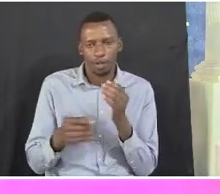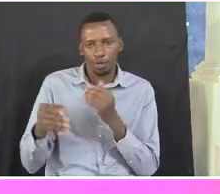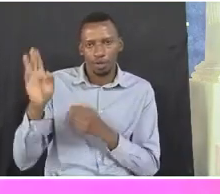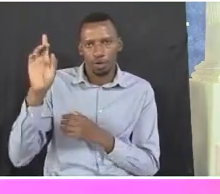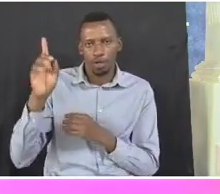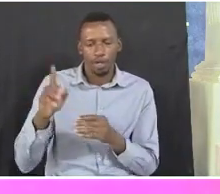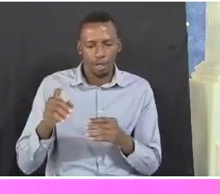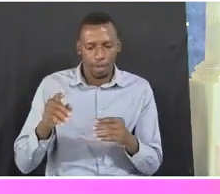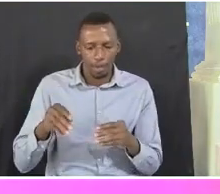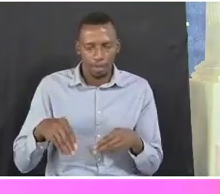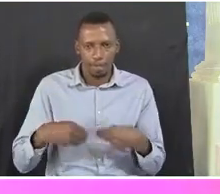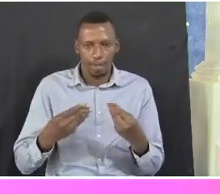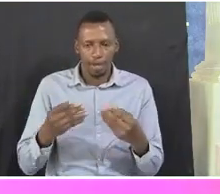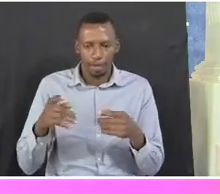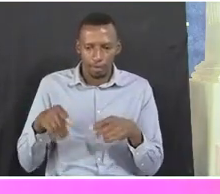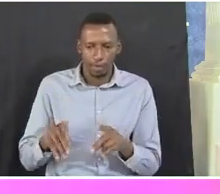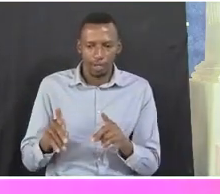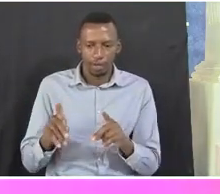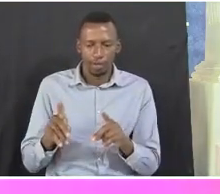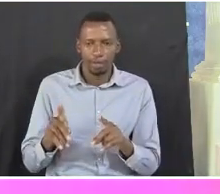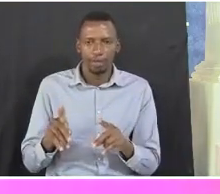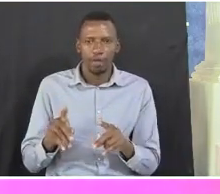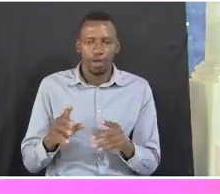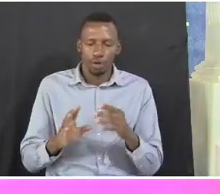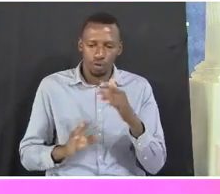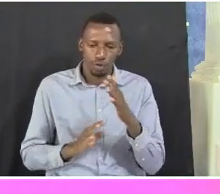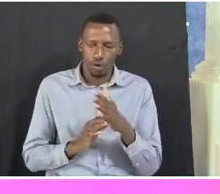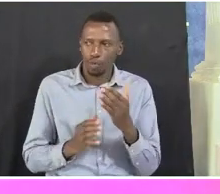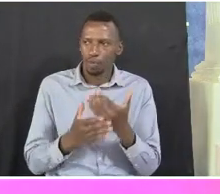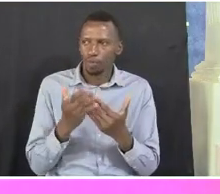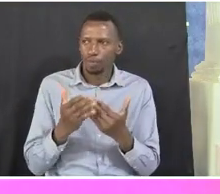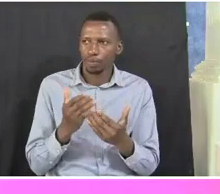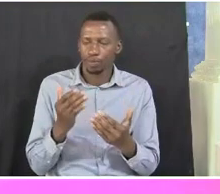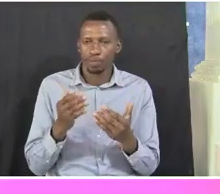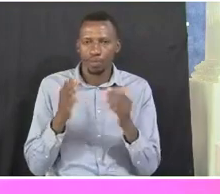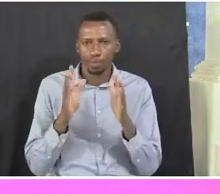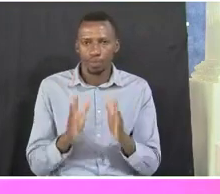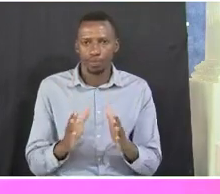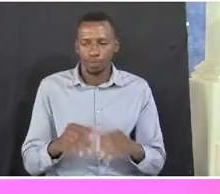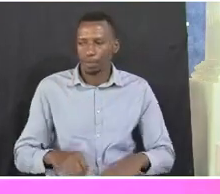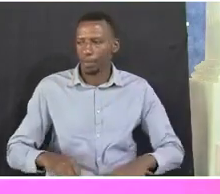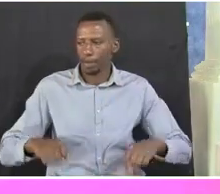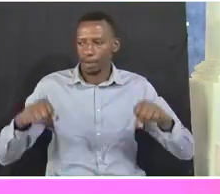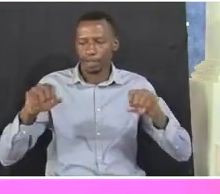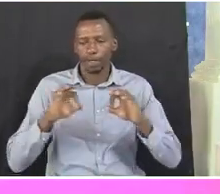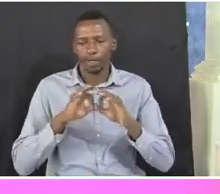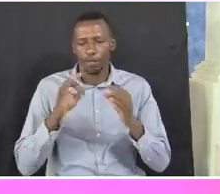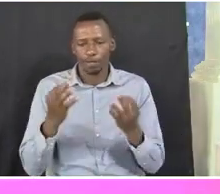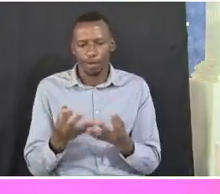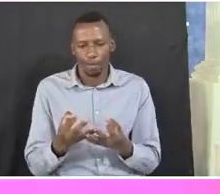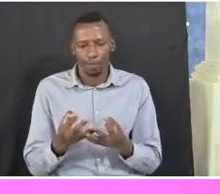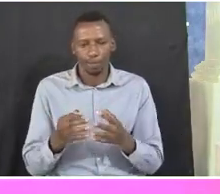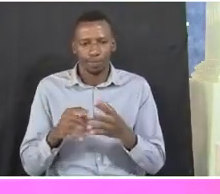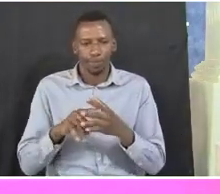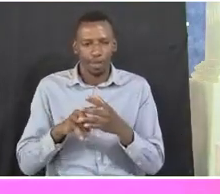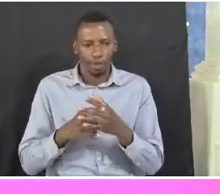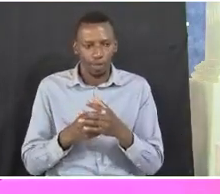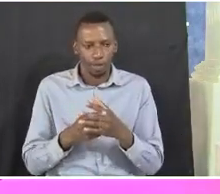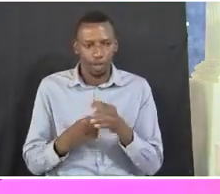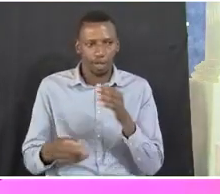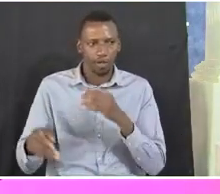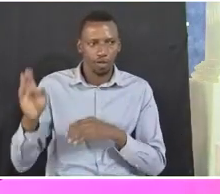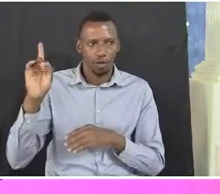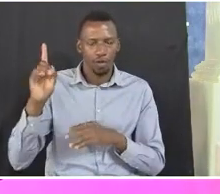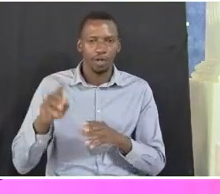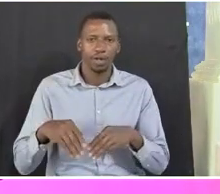gave himself as the chief caretaker and the master of the family. In the beginning, God gave